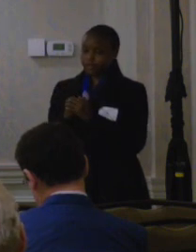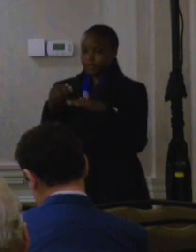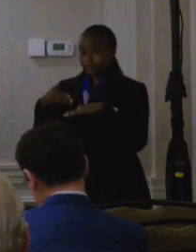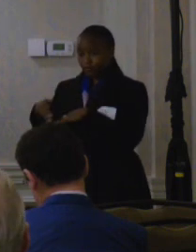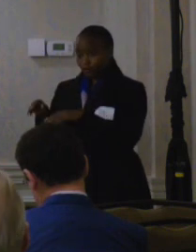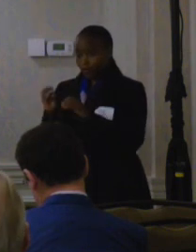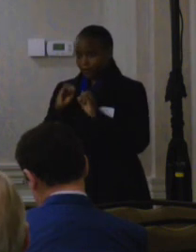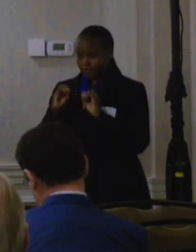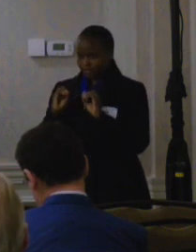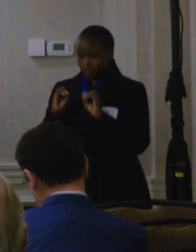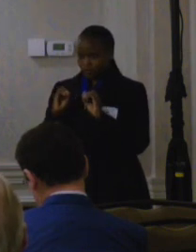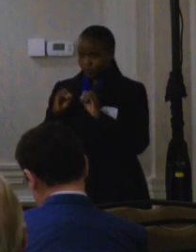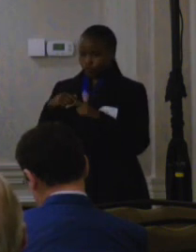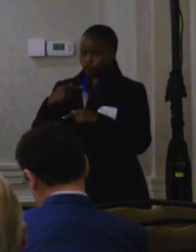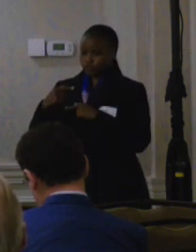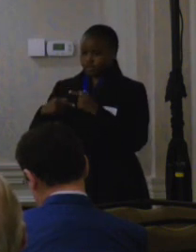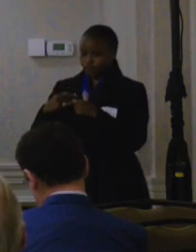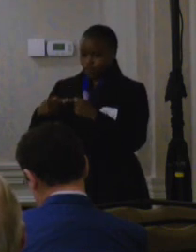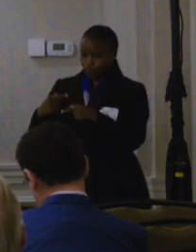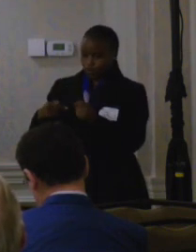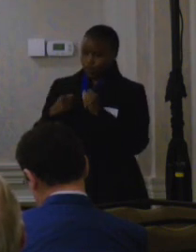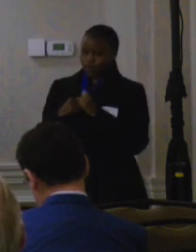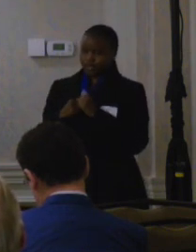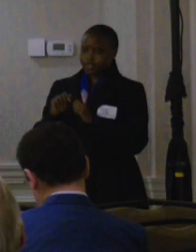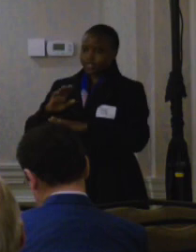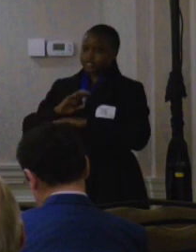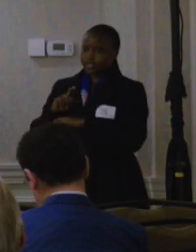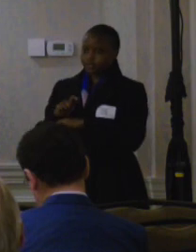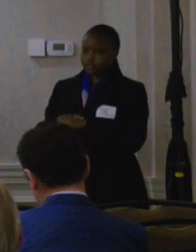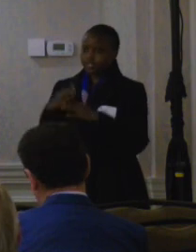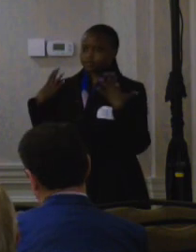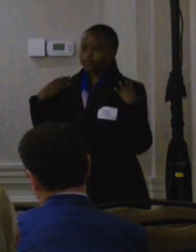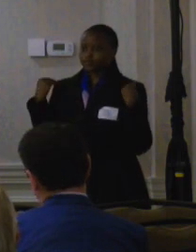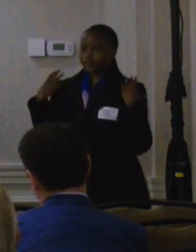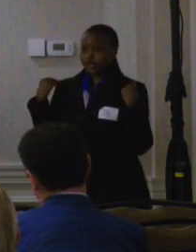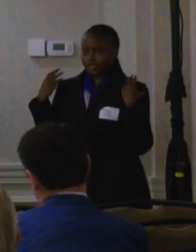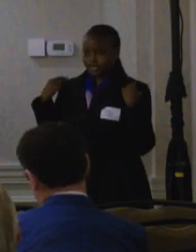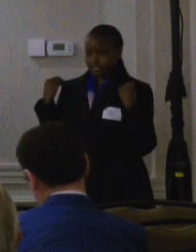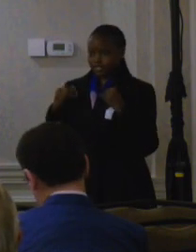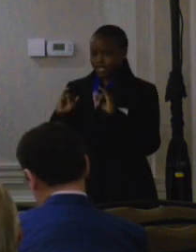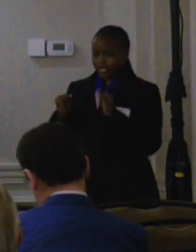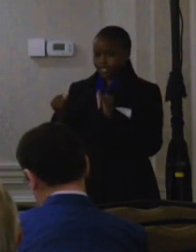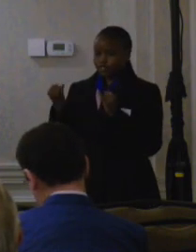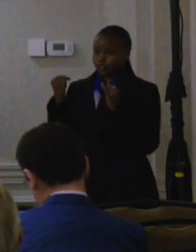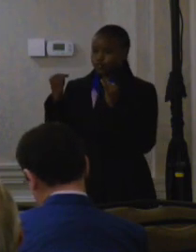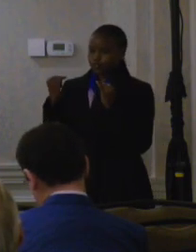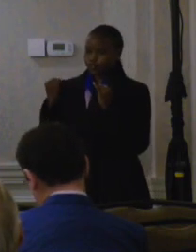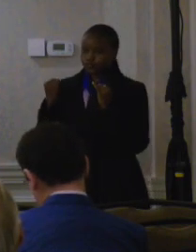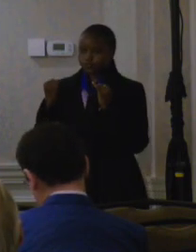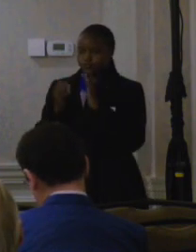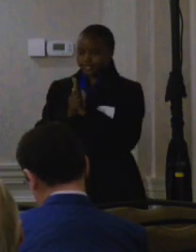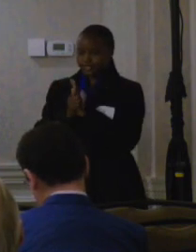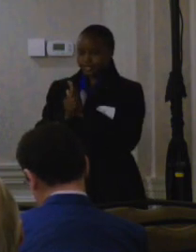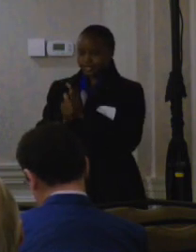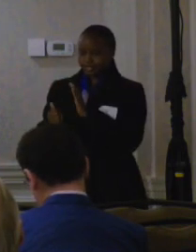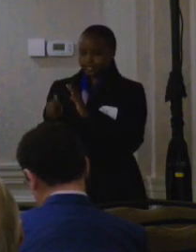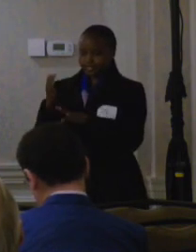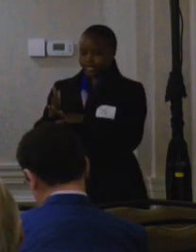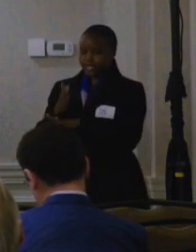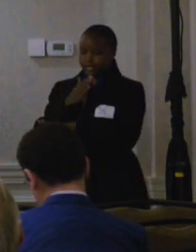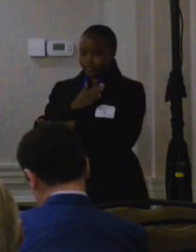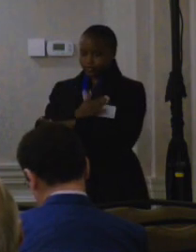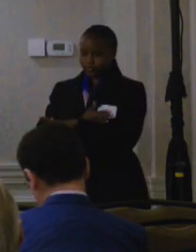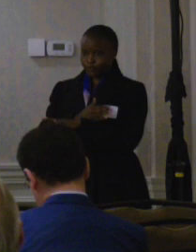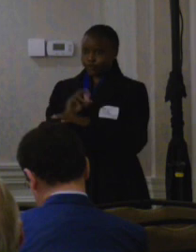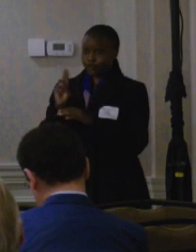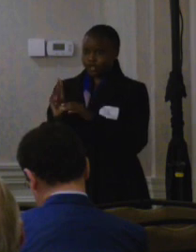be ongoing, there is enough time to practice the new skills and improve and master